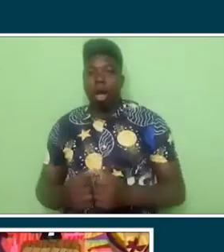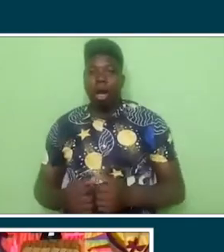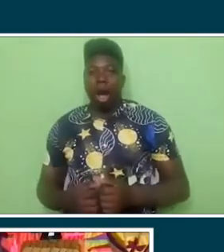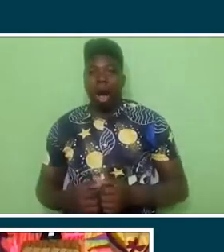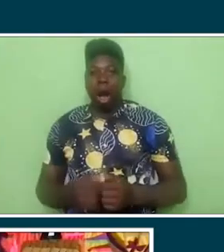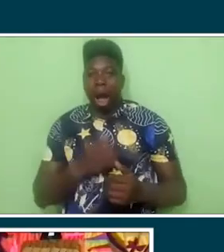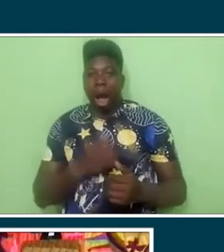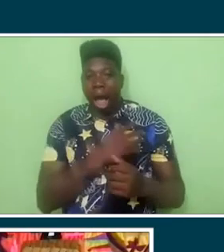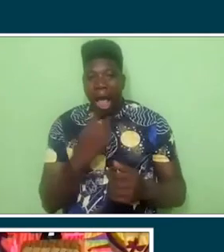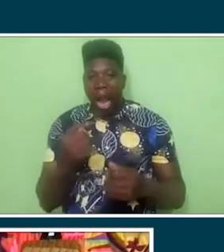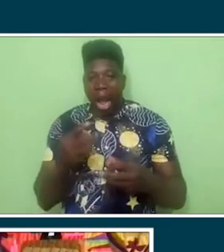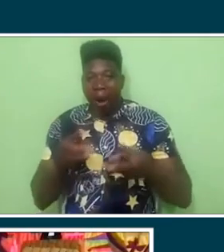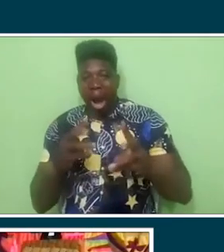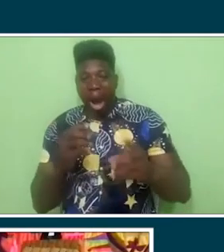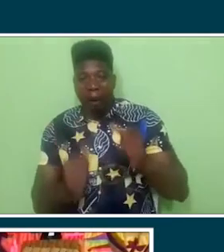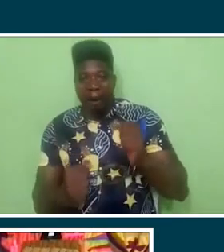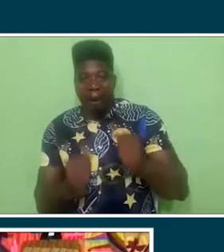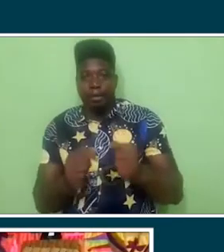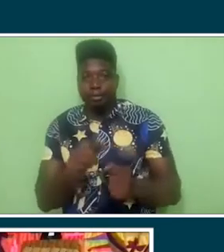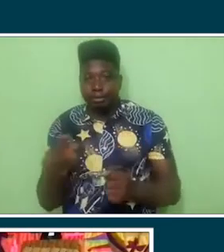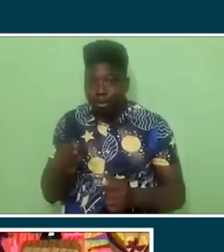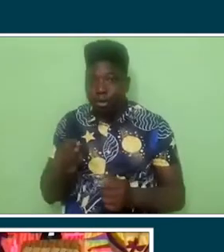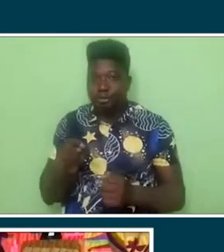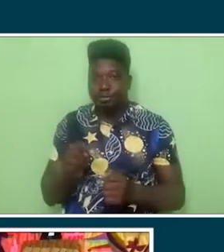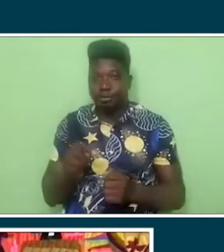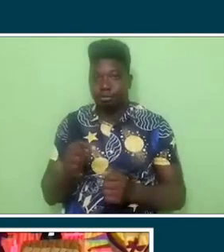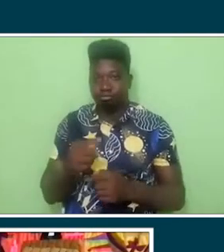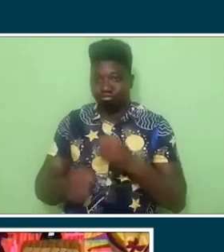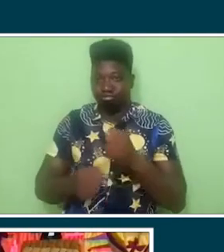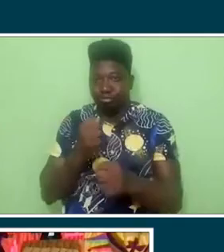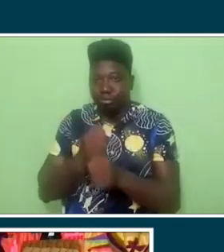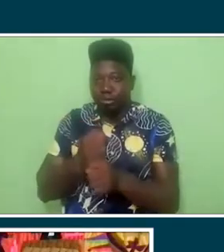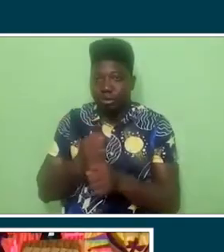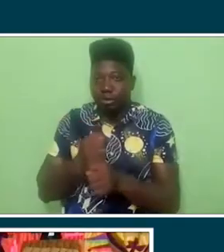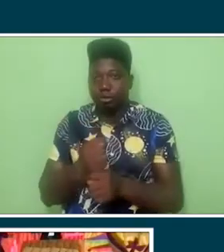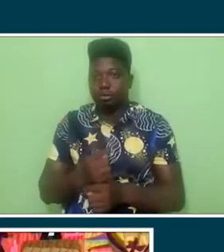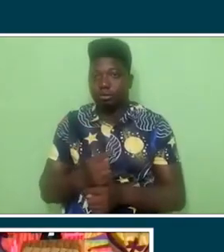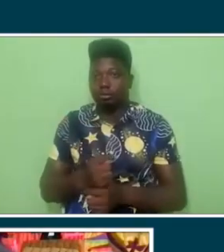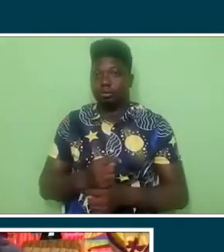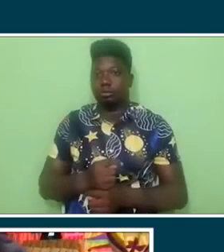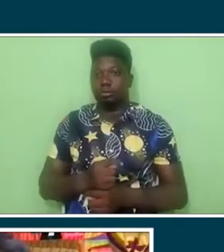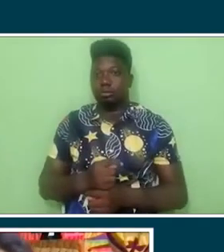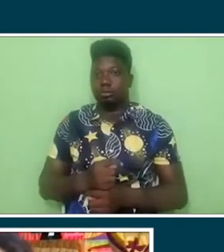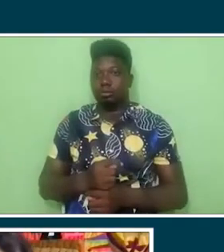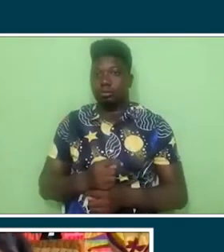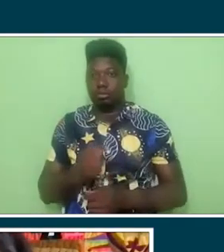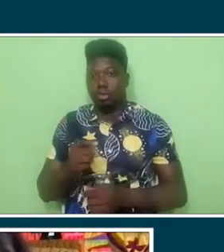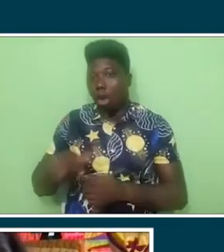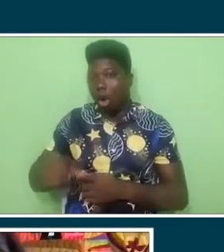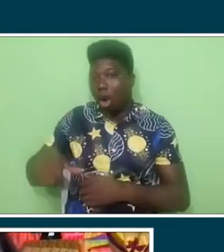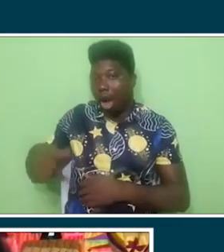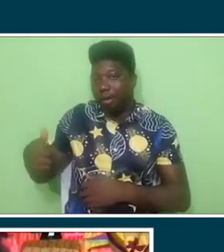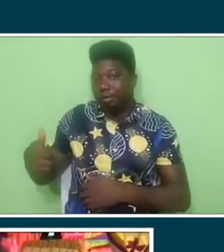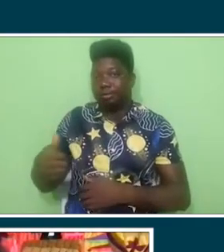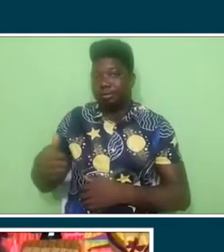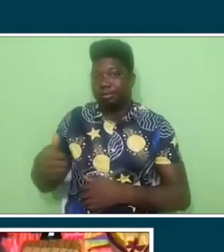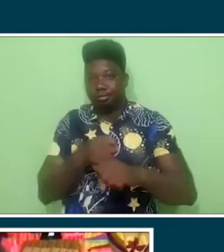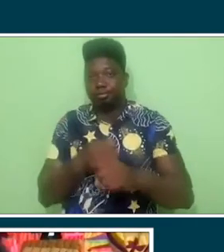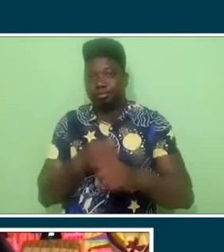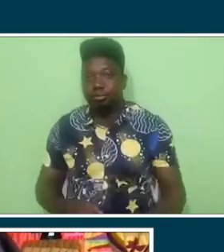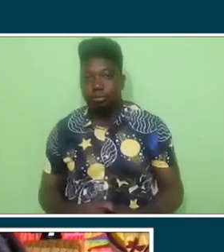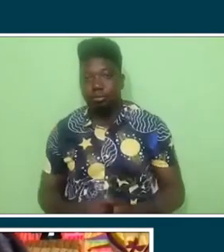kinds of processes fail or dehumanize. And so this is kind of all the way over on the other side of the pendulum